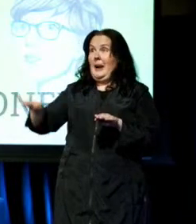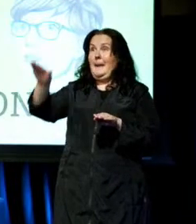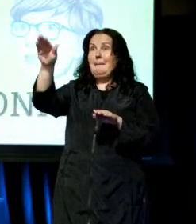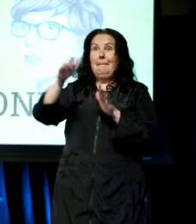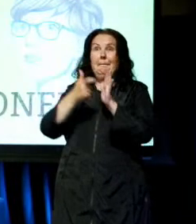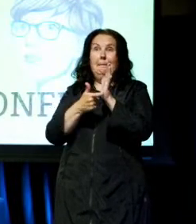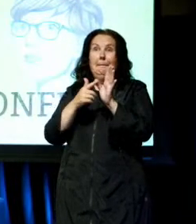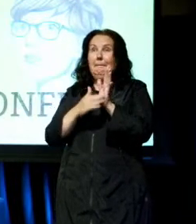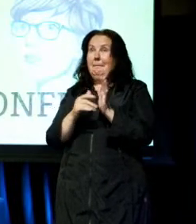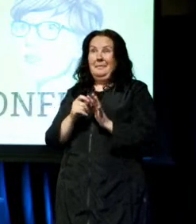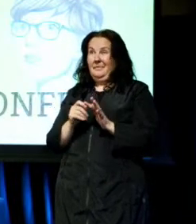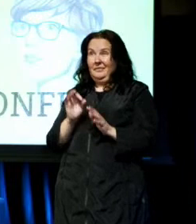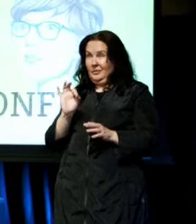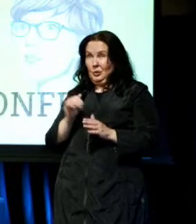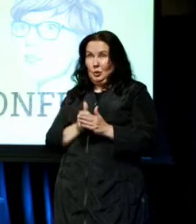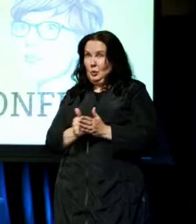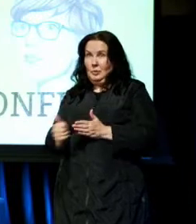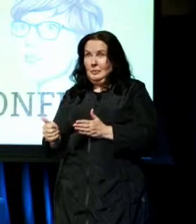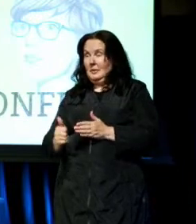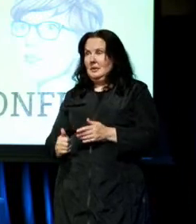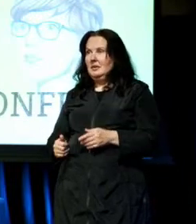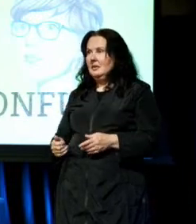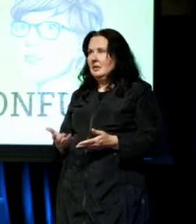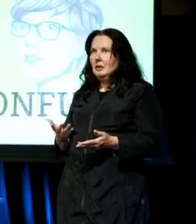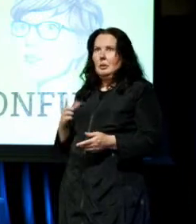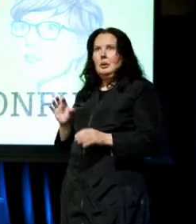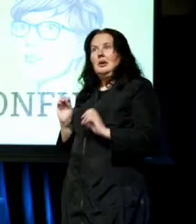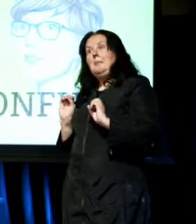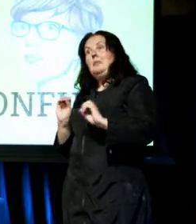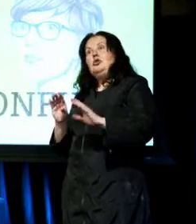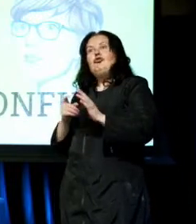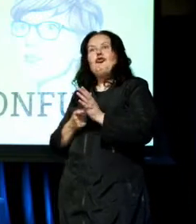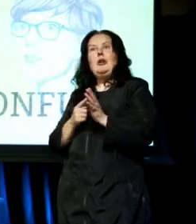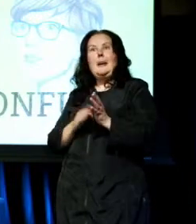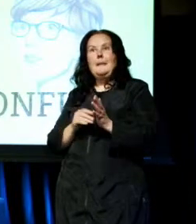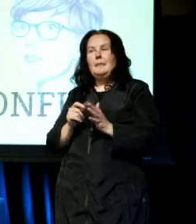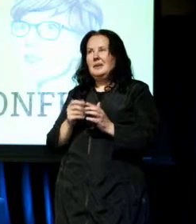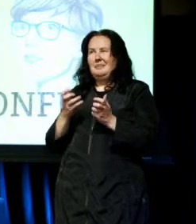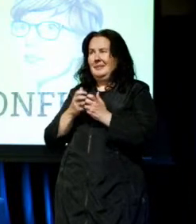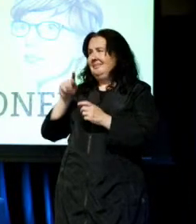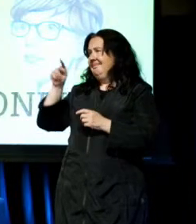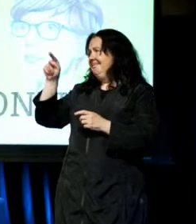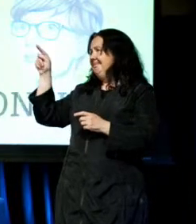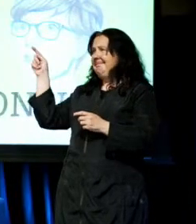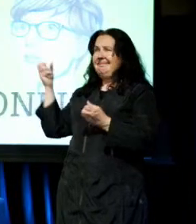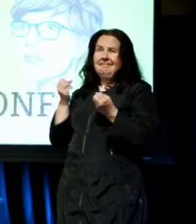thing that people always point out is like the, just put in a ramp. But I mean, there's a lot of places without a ramp.